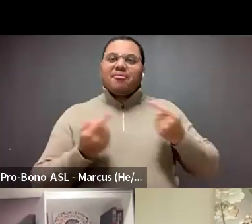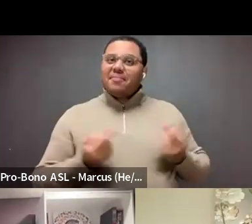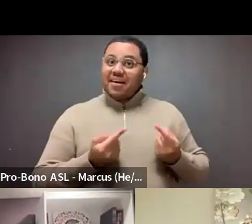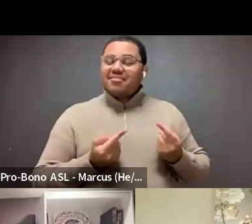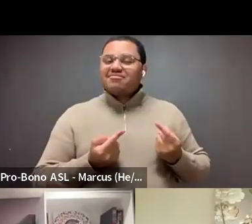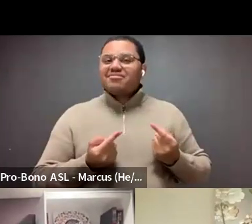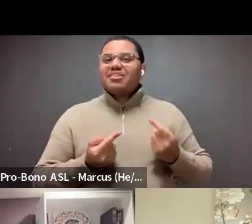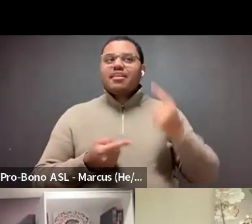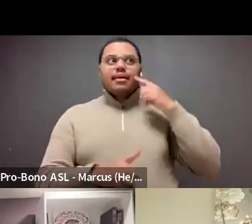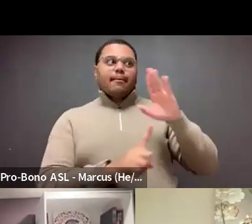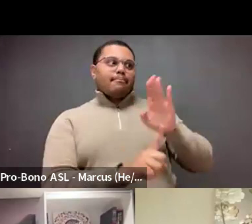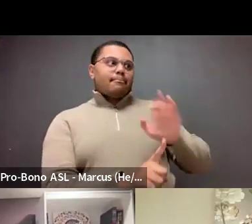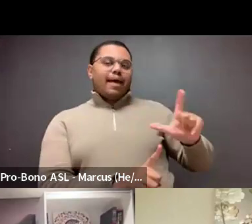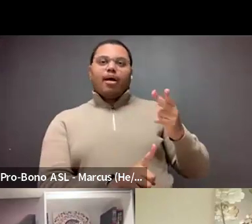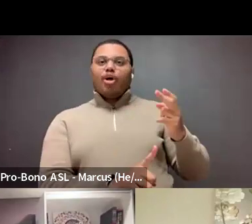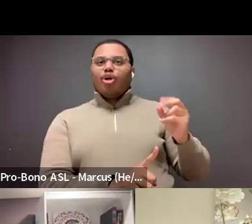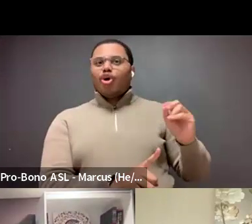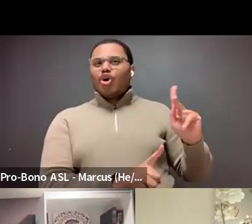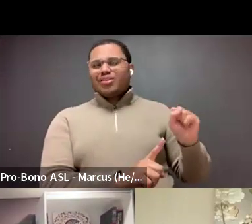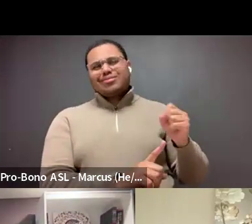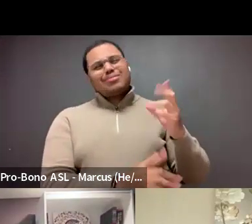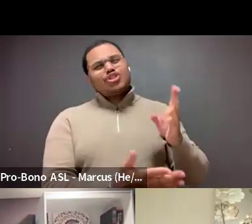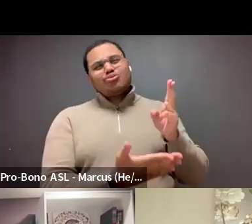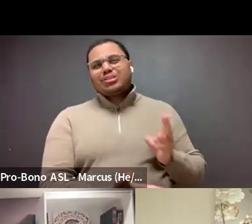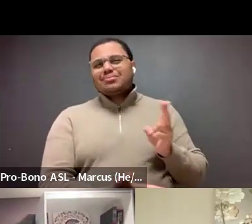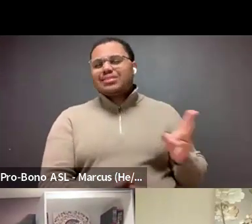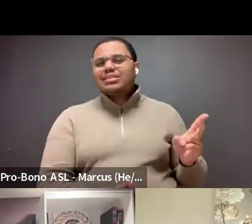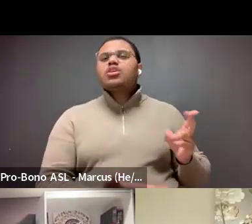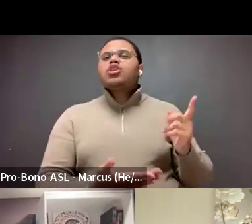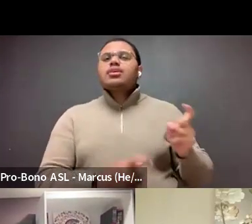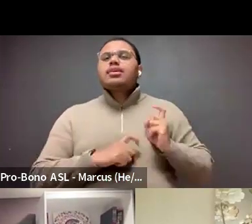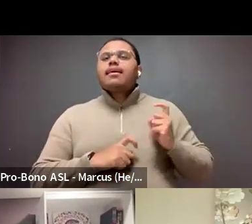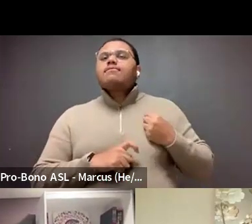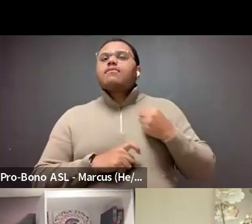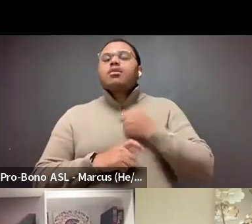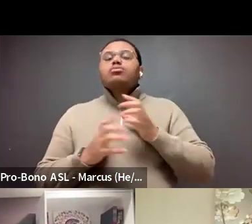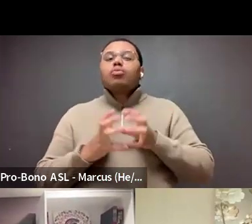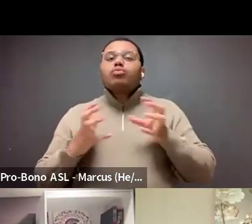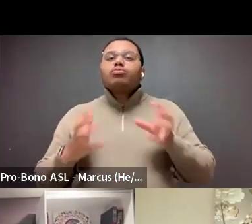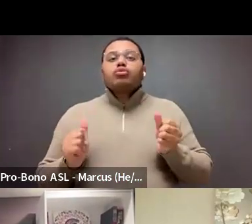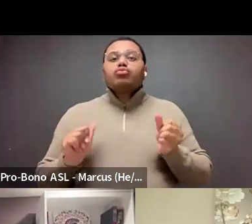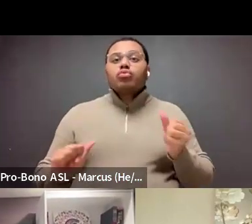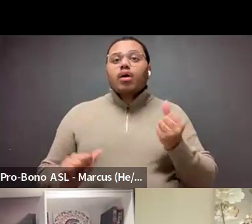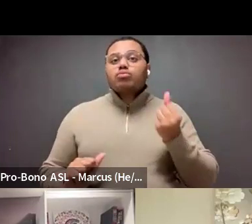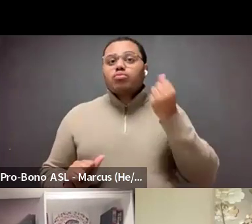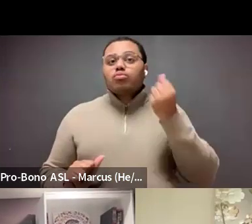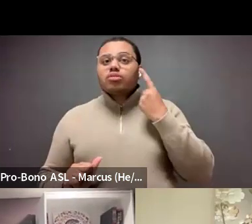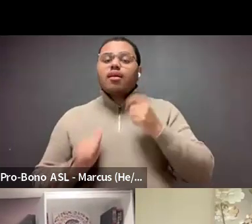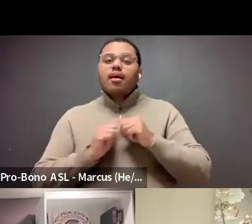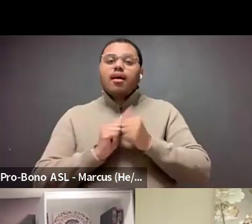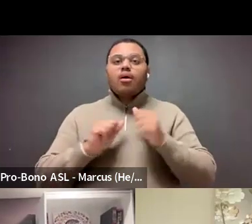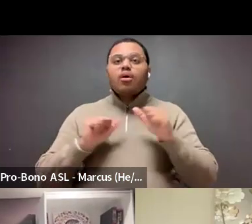think of Bell Hooks, who, may she rest in peace, she gave us so much to, you know, try to understand how we can